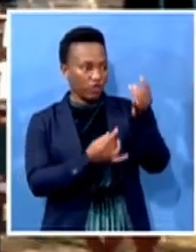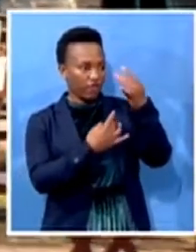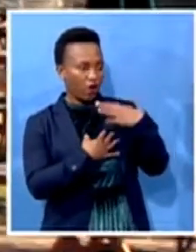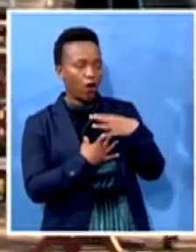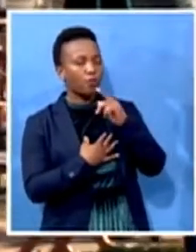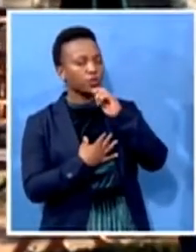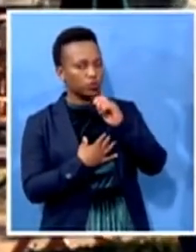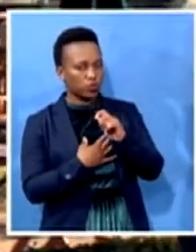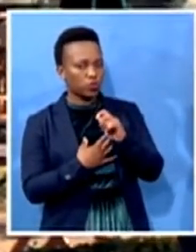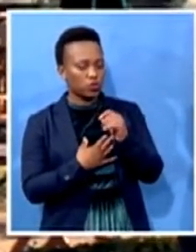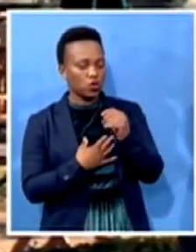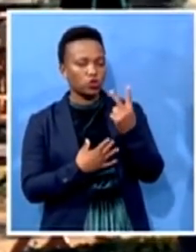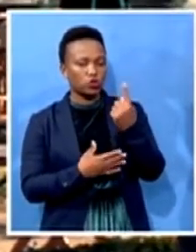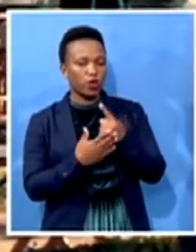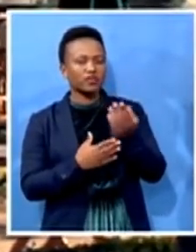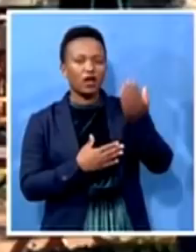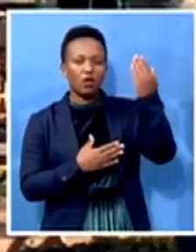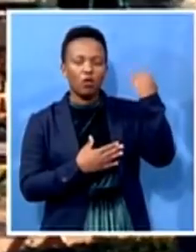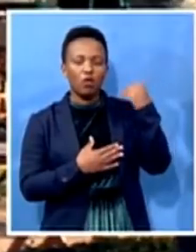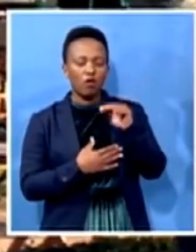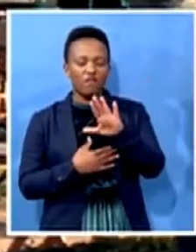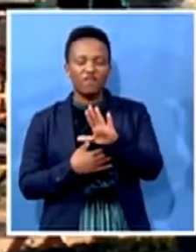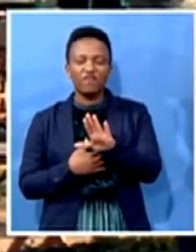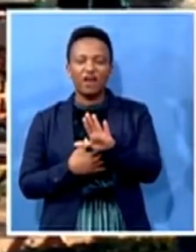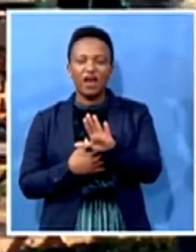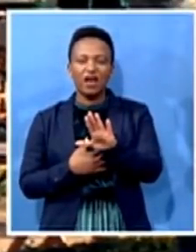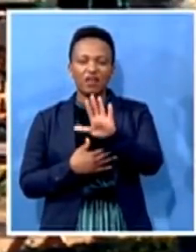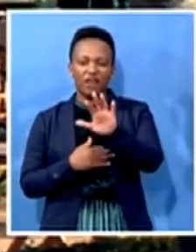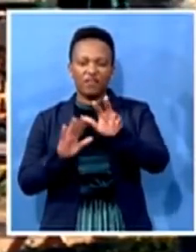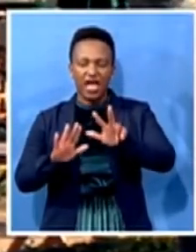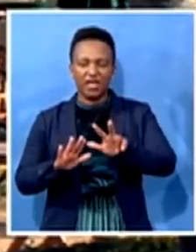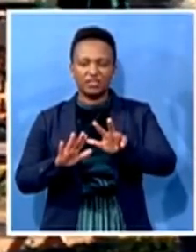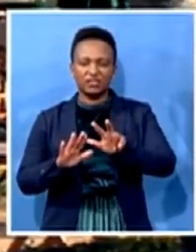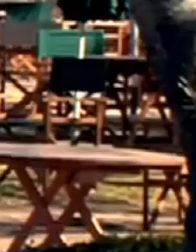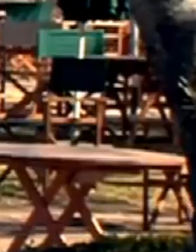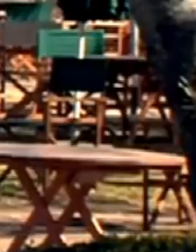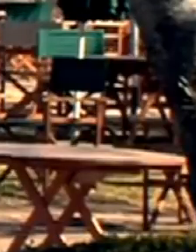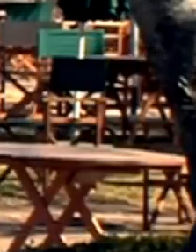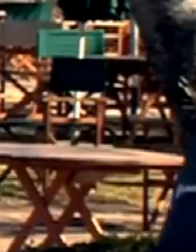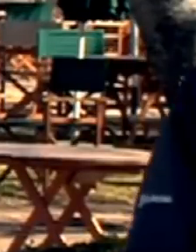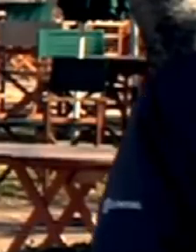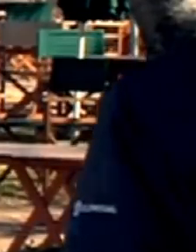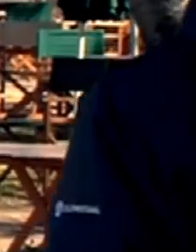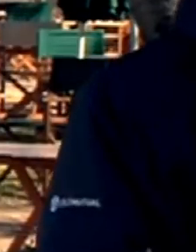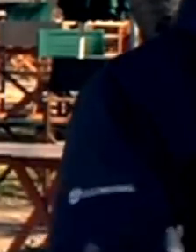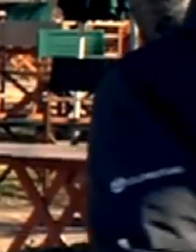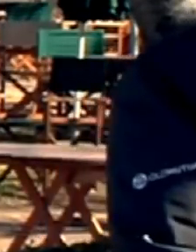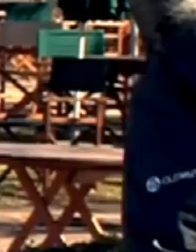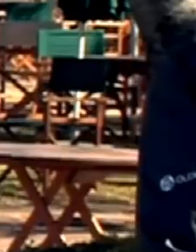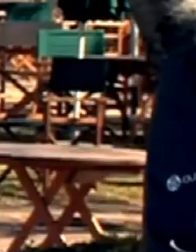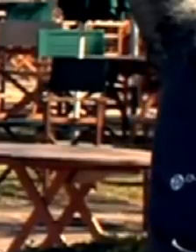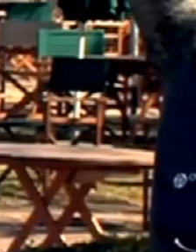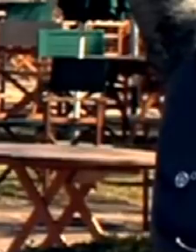gentleman who came in without symptoms, and he complained on shortness of breath, He was